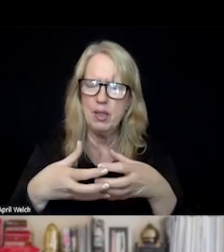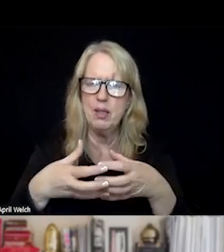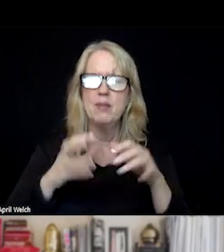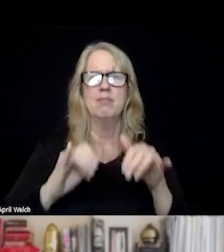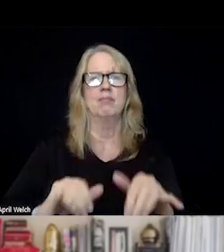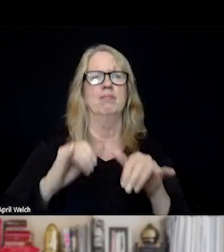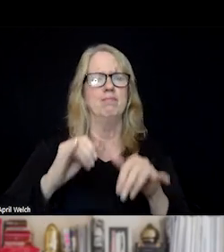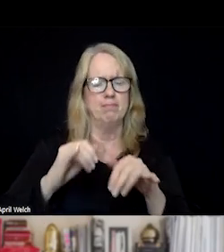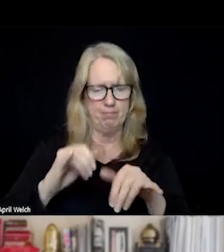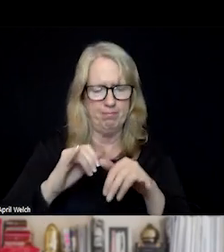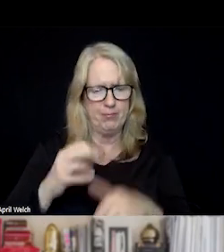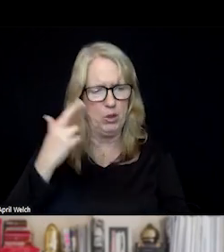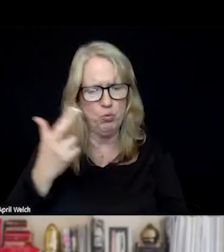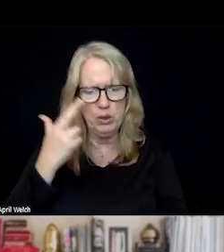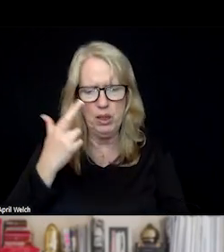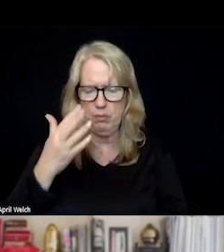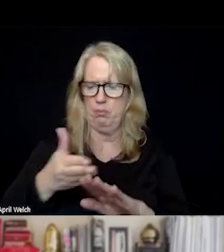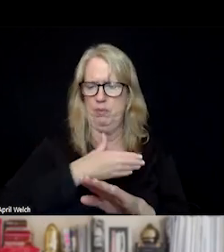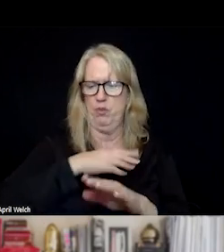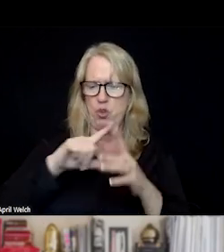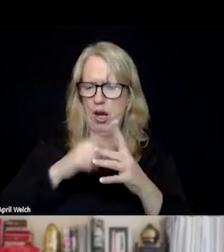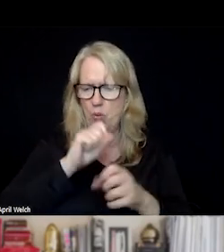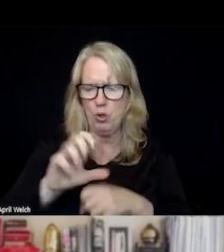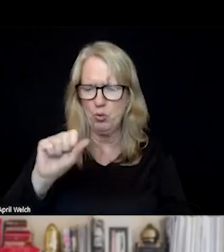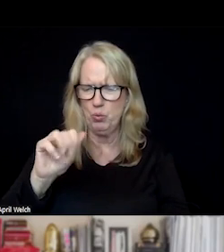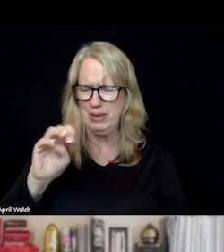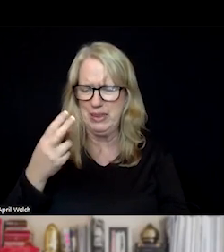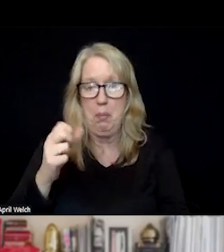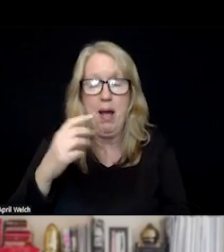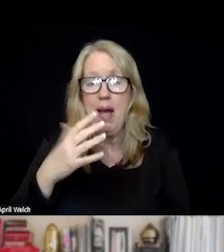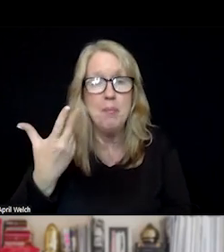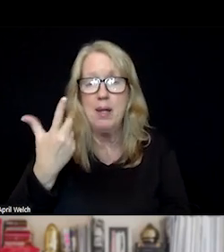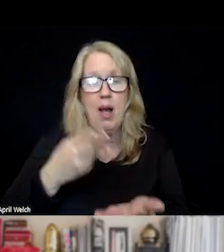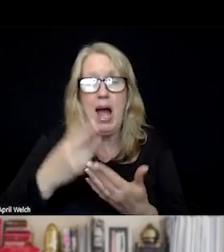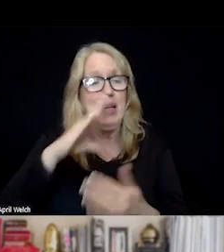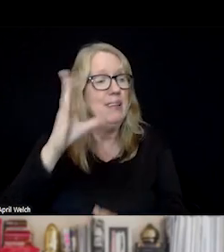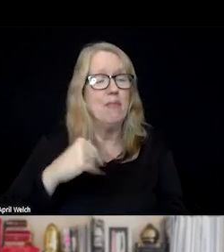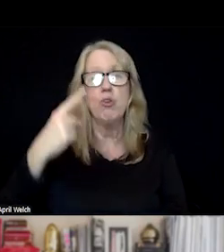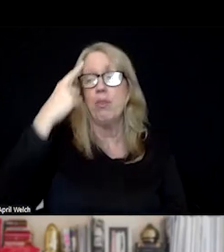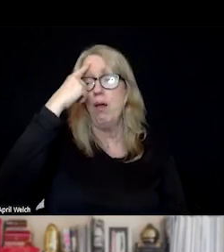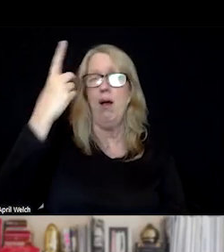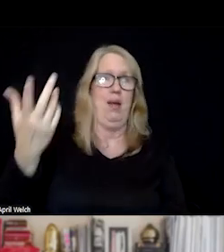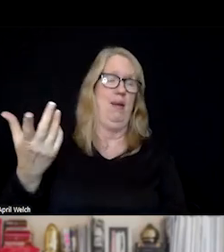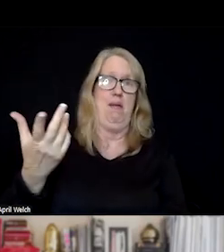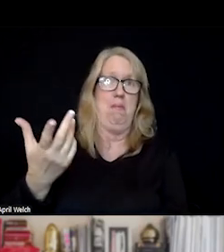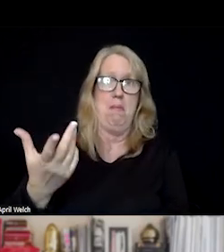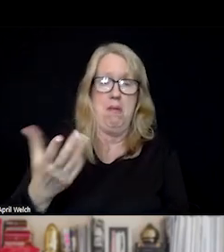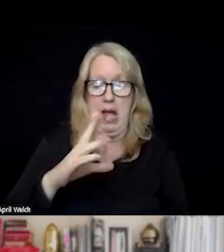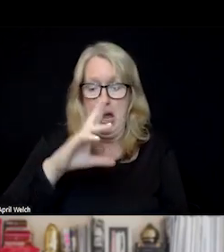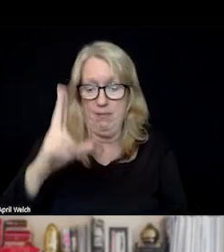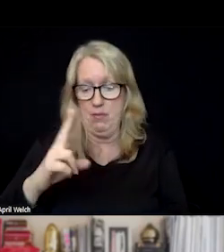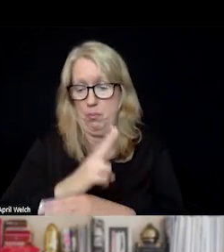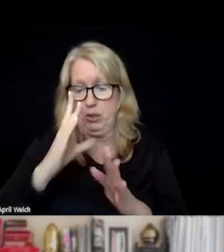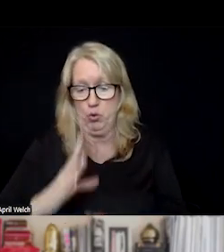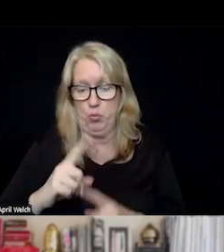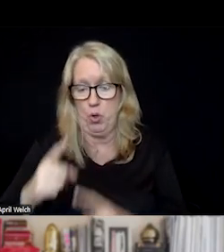realizing that, I mean, before I started working with SAMHSA, I just never really thought I had been in, a consumer of mental health